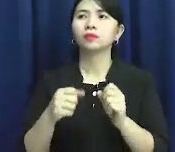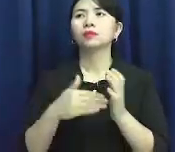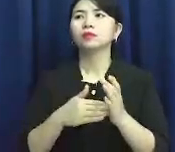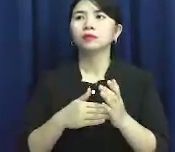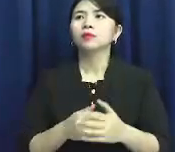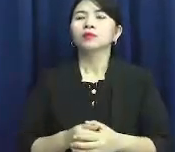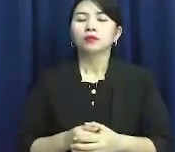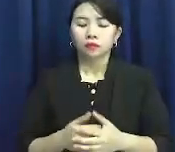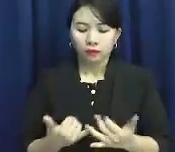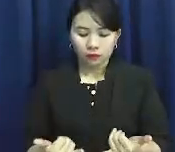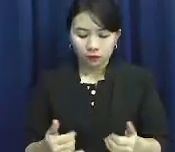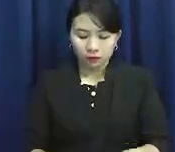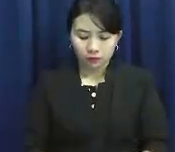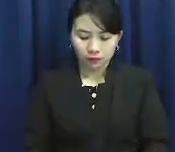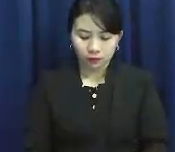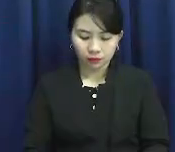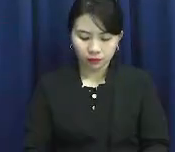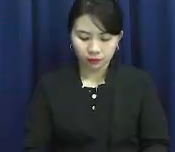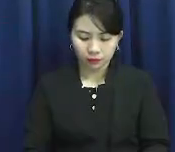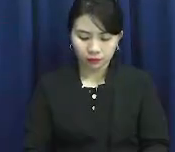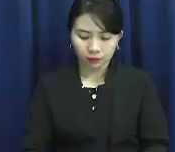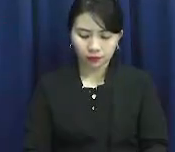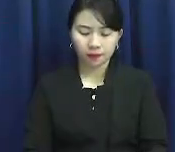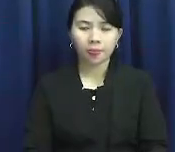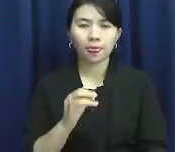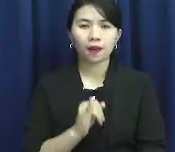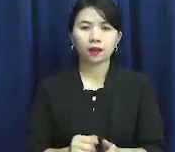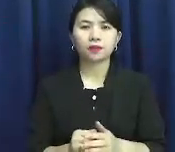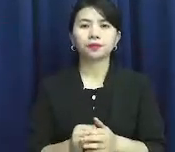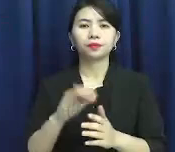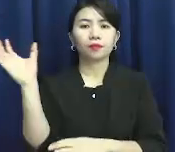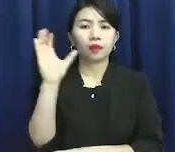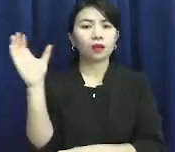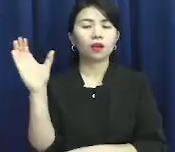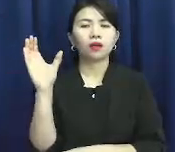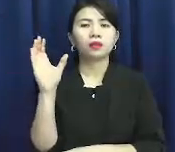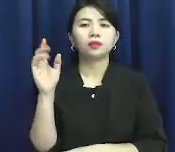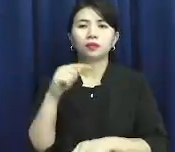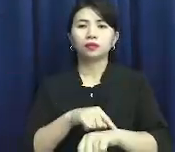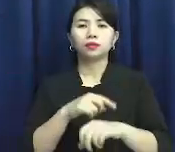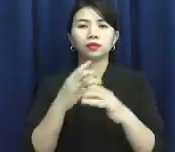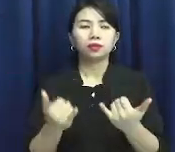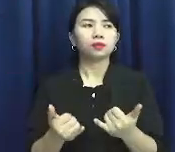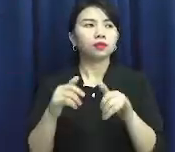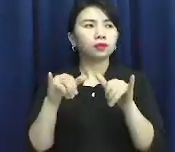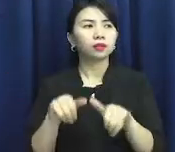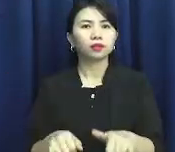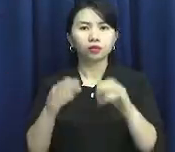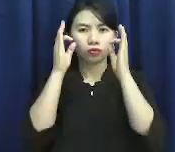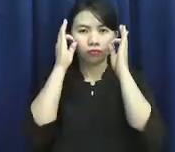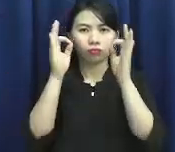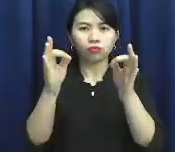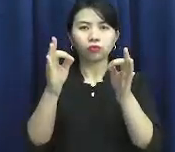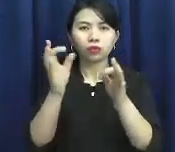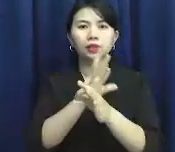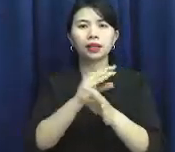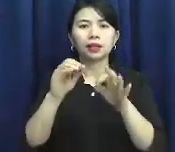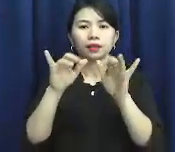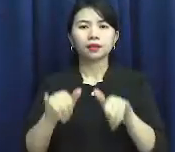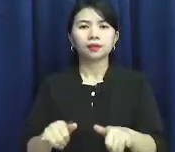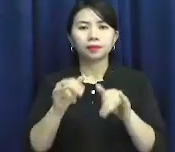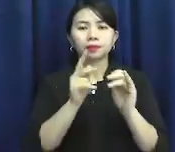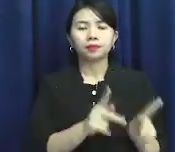kapatid, dahil ngayon ay Christmas season. Now, young people, stay focused and stay prepared. Tama nga naman sa team focus